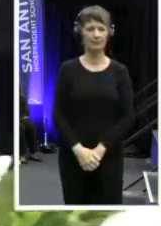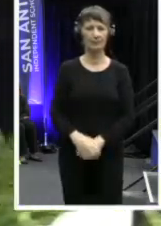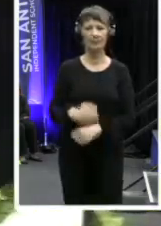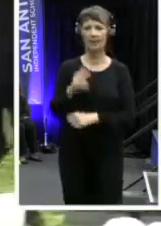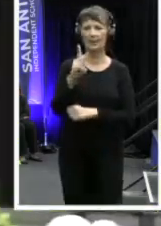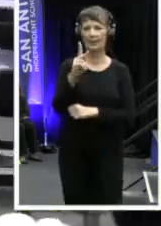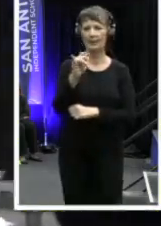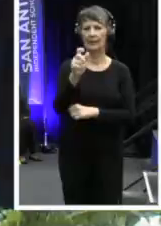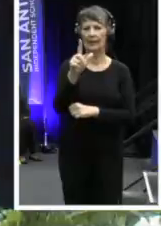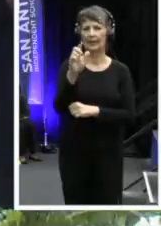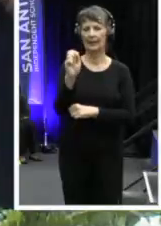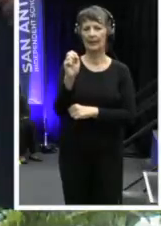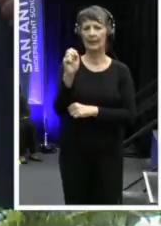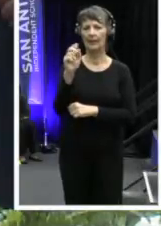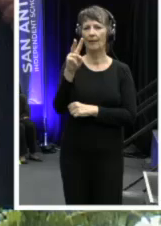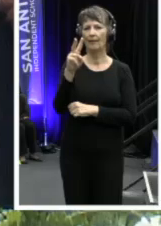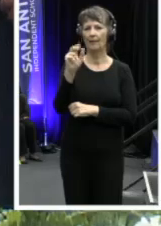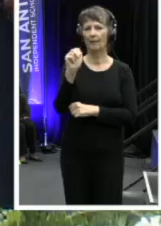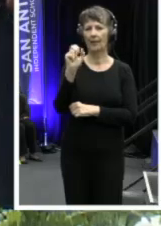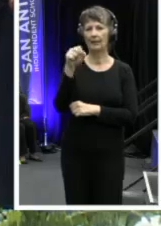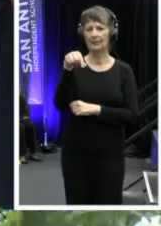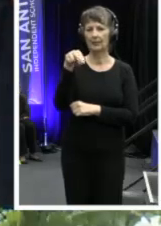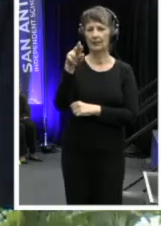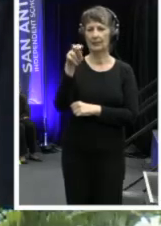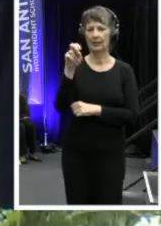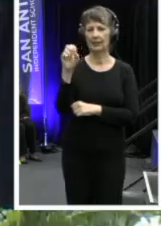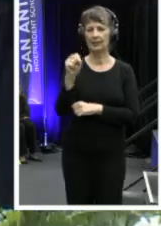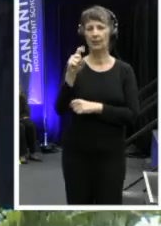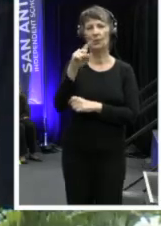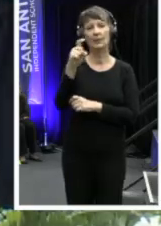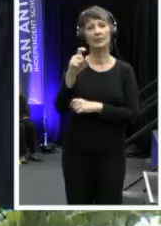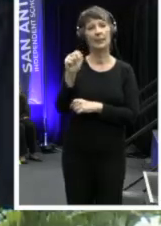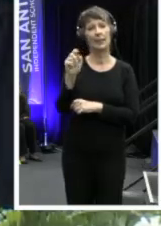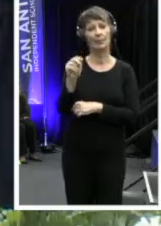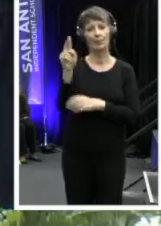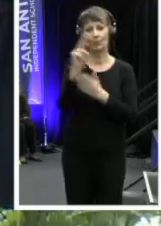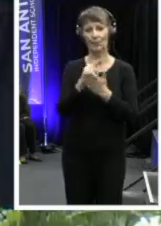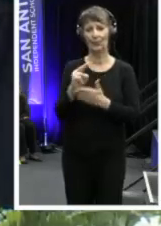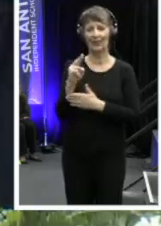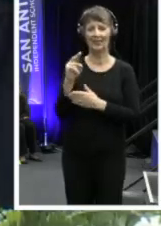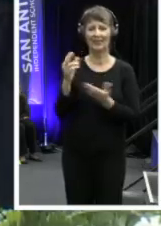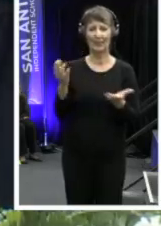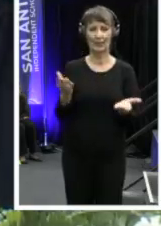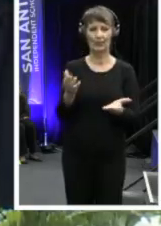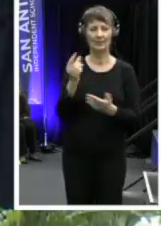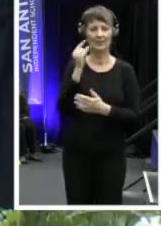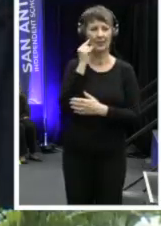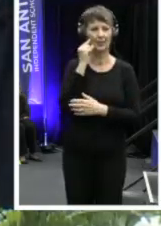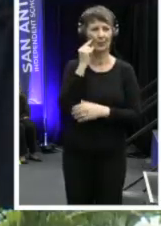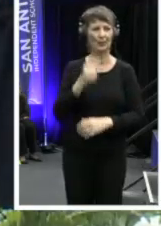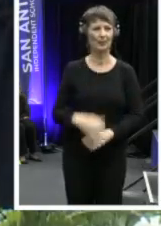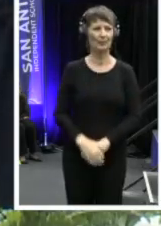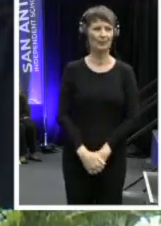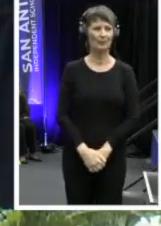Kaylee Abigail Vasquez will be attending Texas A&M University at San Antonio.